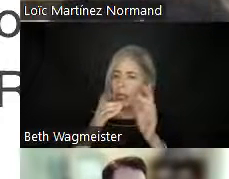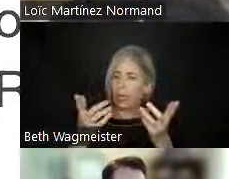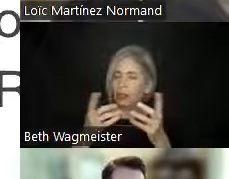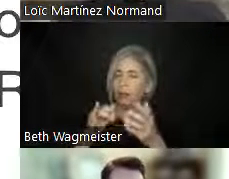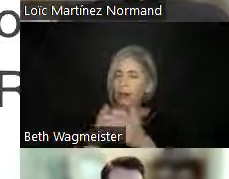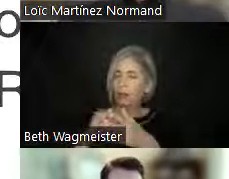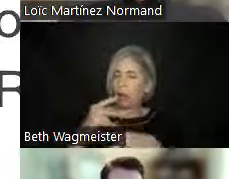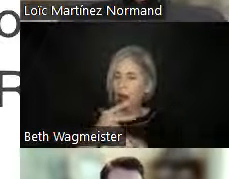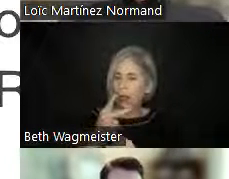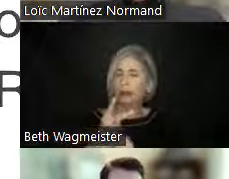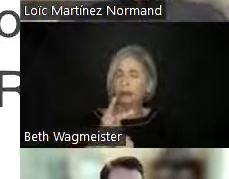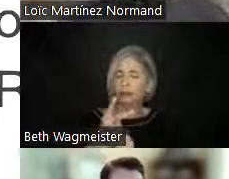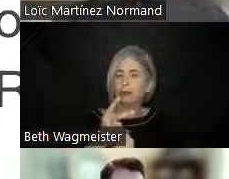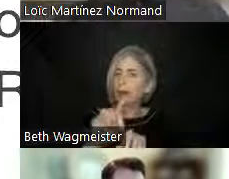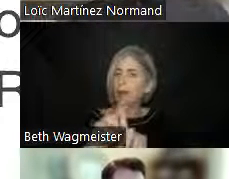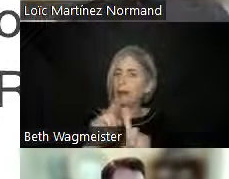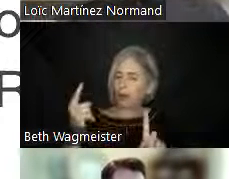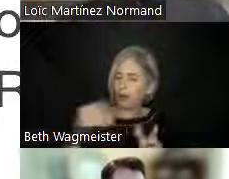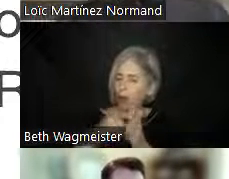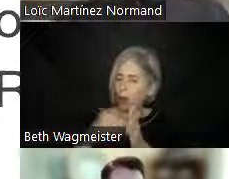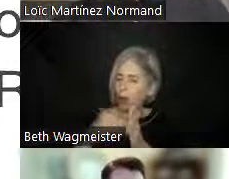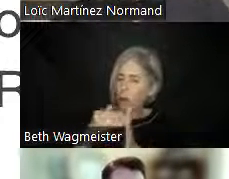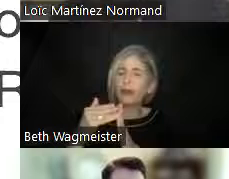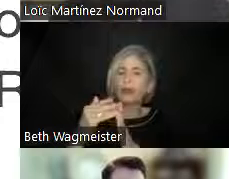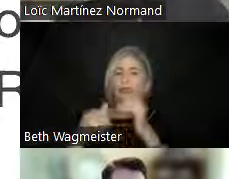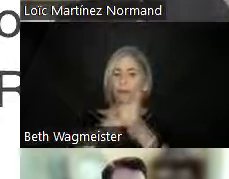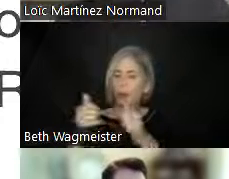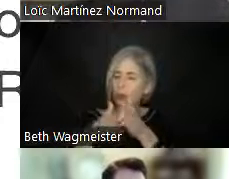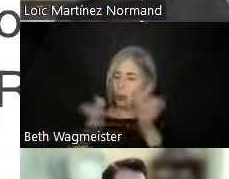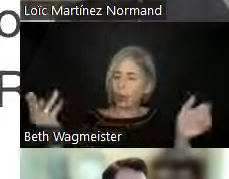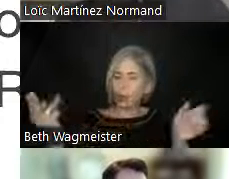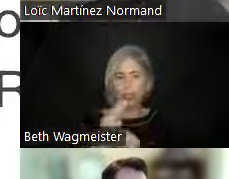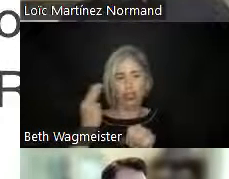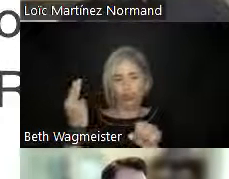products. But often it's the most widely used format.